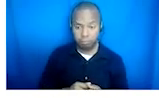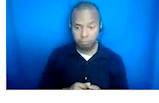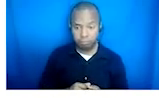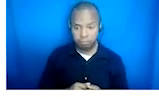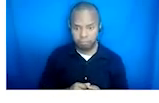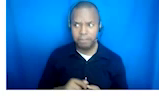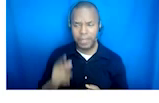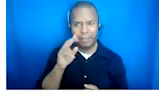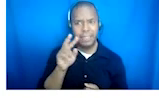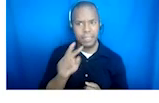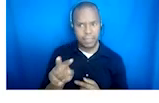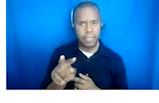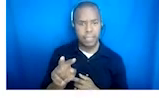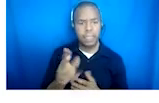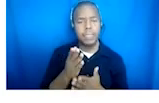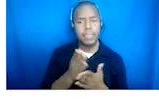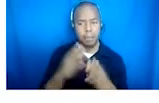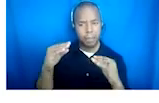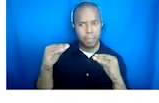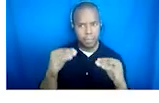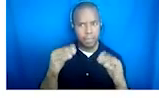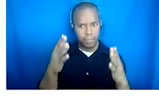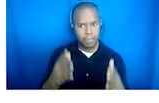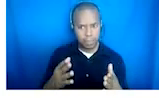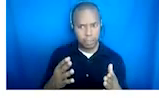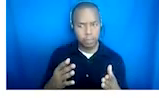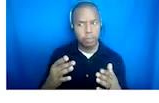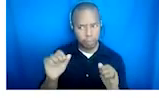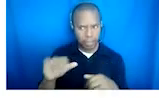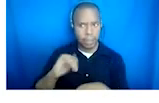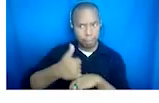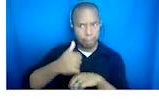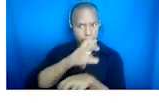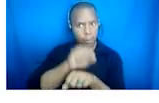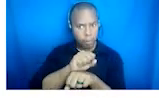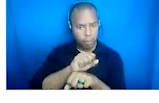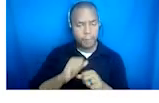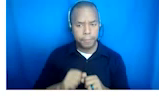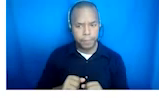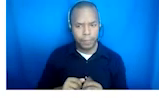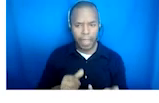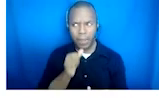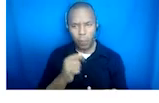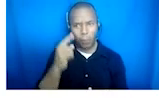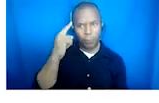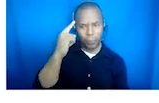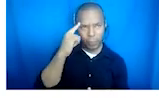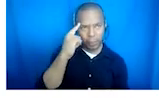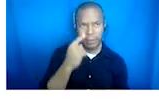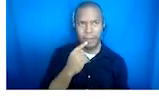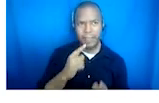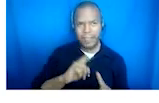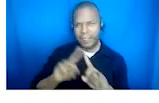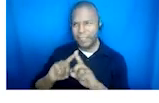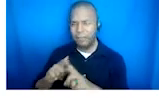I've seen instructors that offer like by appointment. I don't think you have to accommodate different time